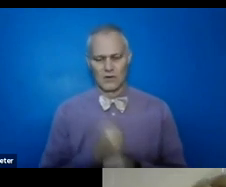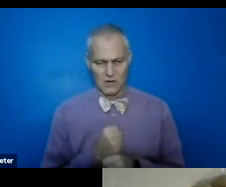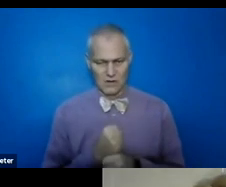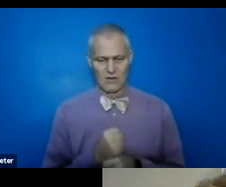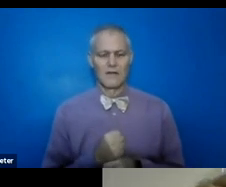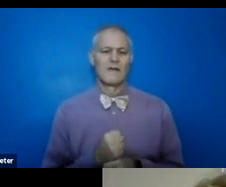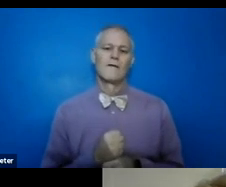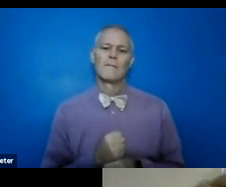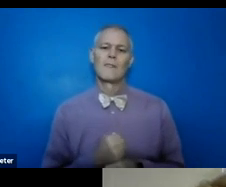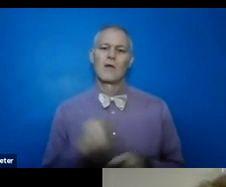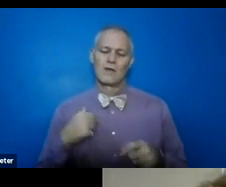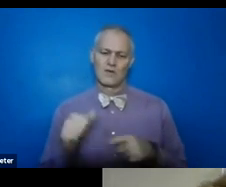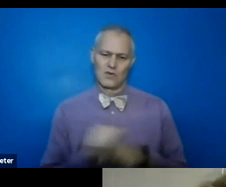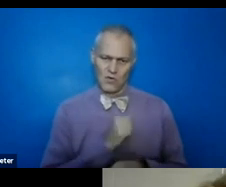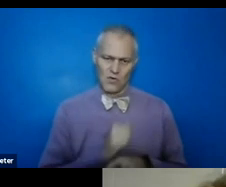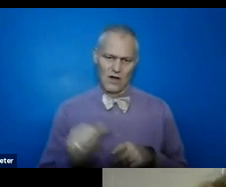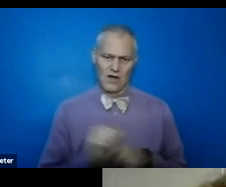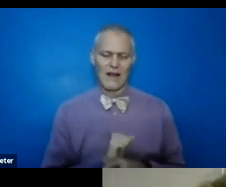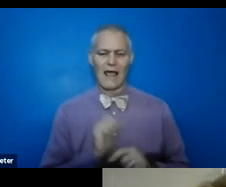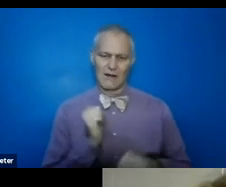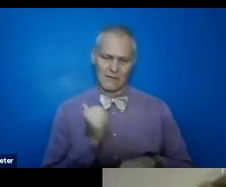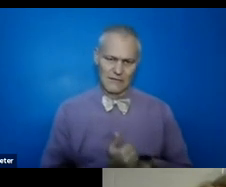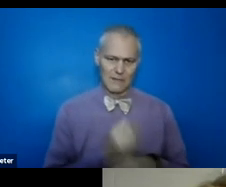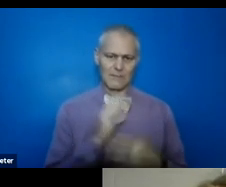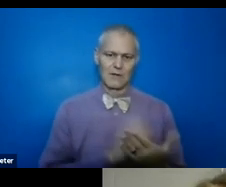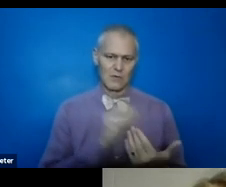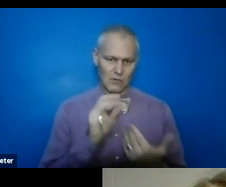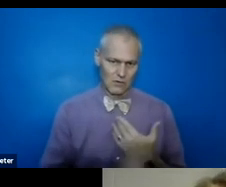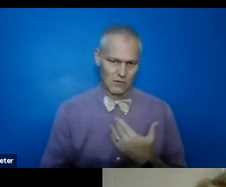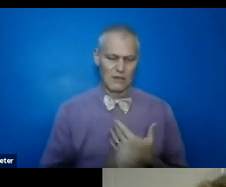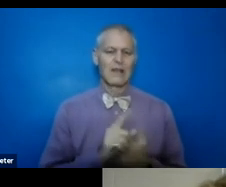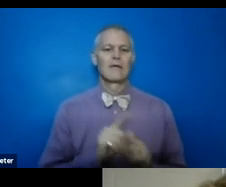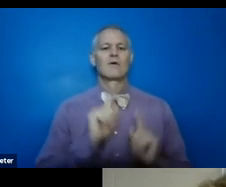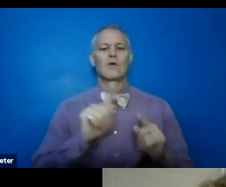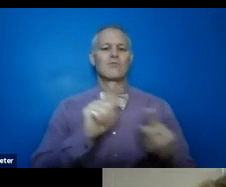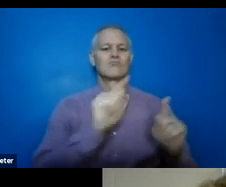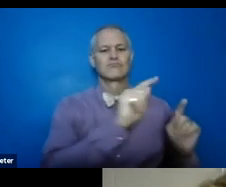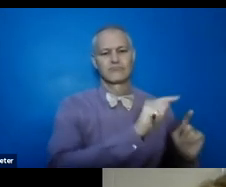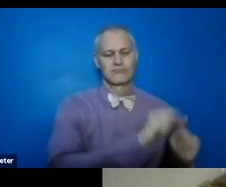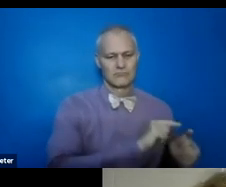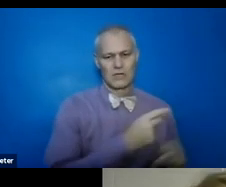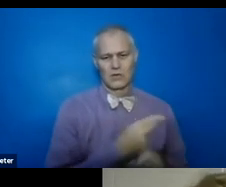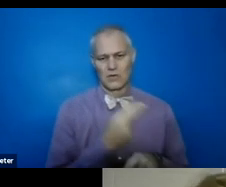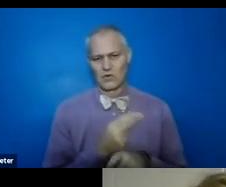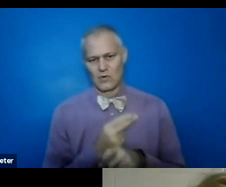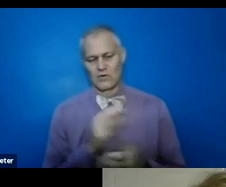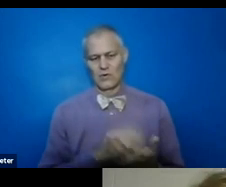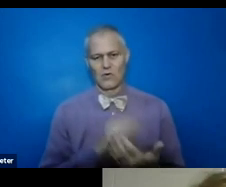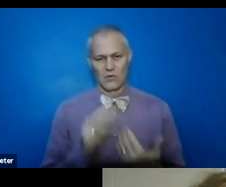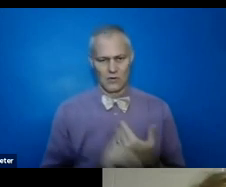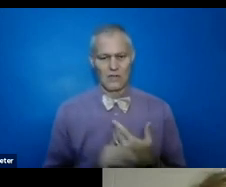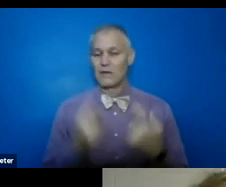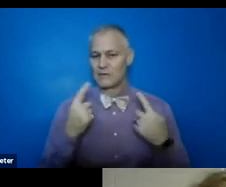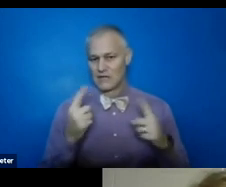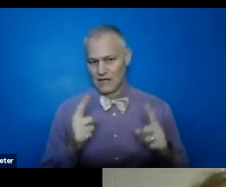that we trained them how to implement this particular curriculum, and they would actually go throughout the prison and use this curriculum. It was successful, but